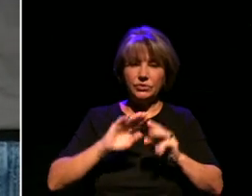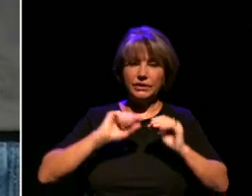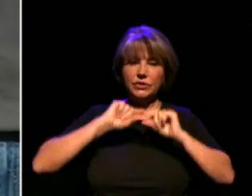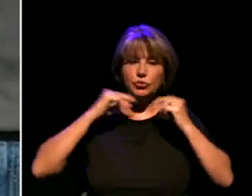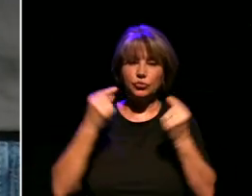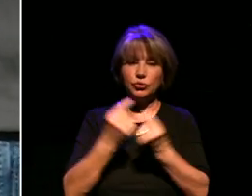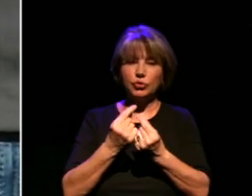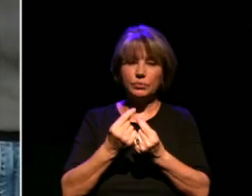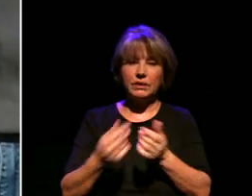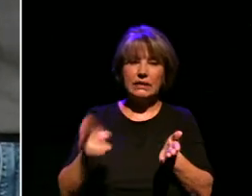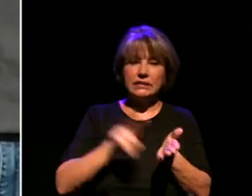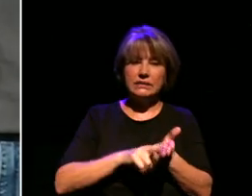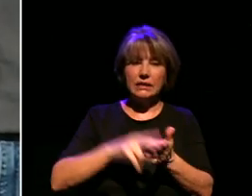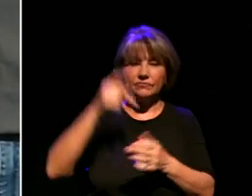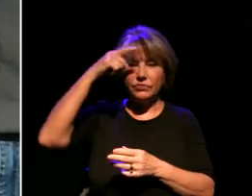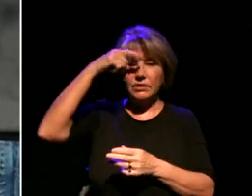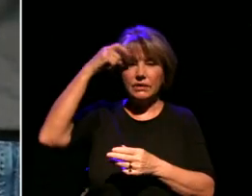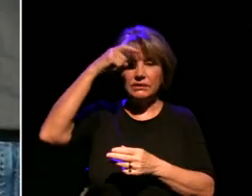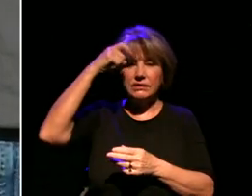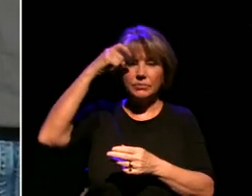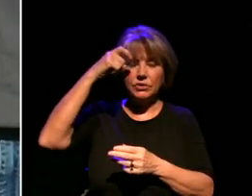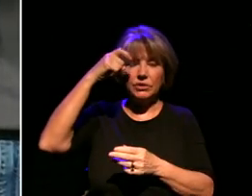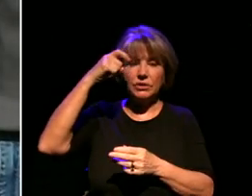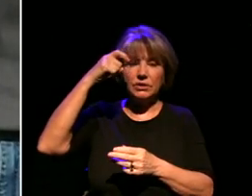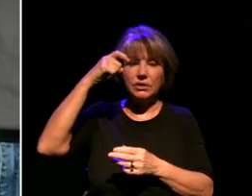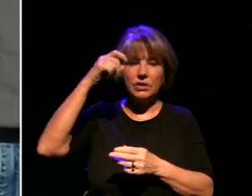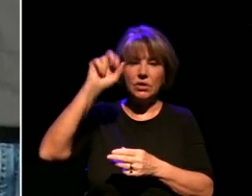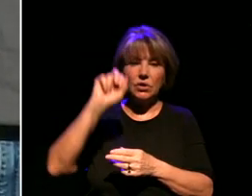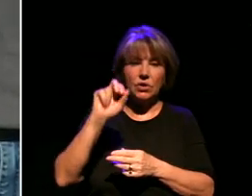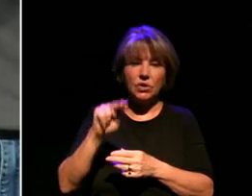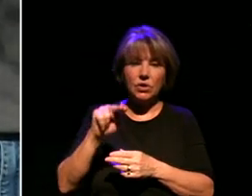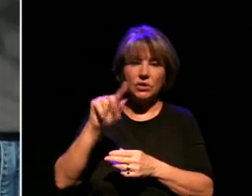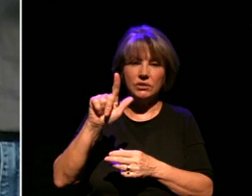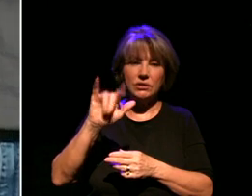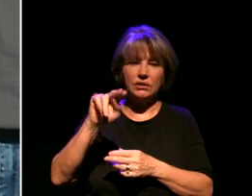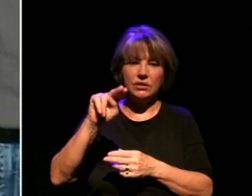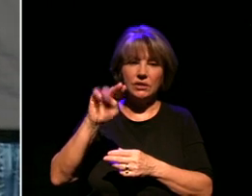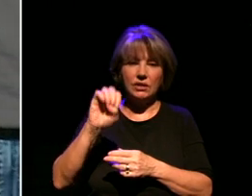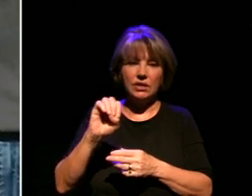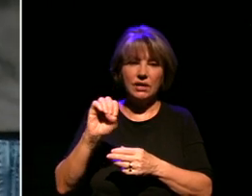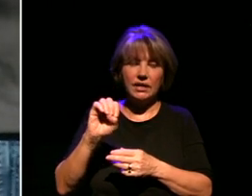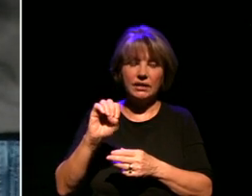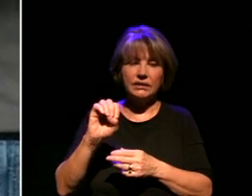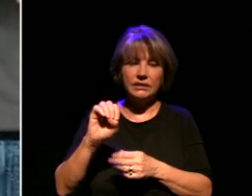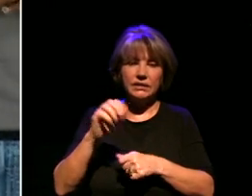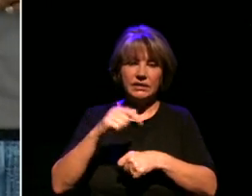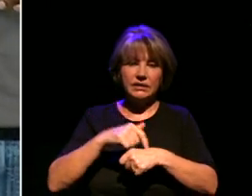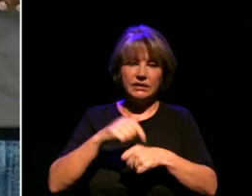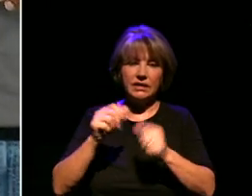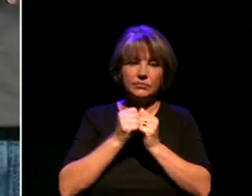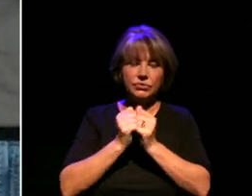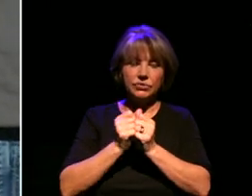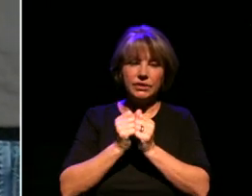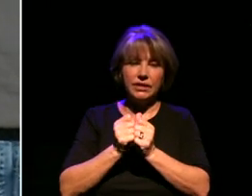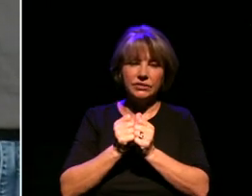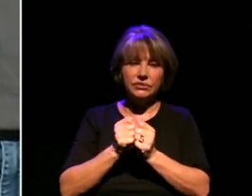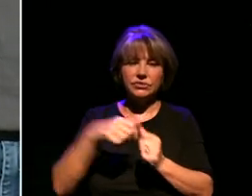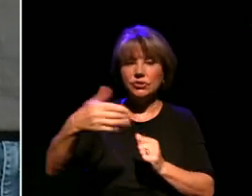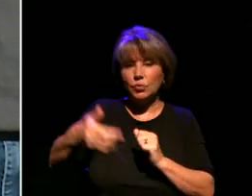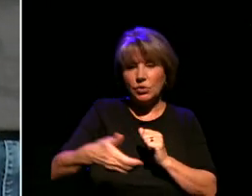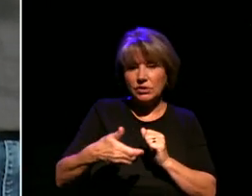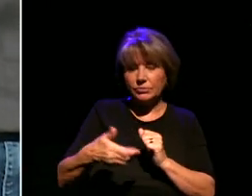for our summer online session of Rooted. We want to welcome you into that space. And